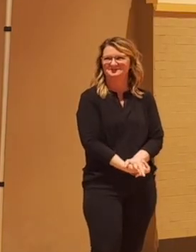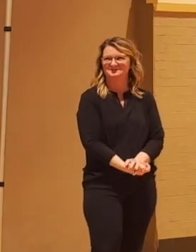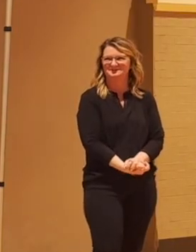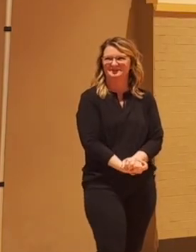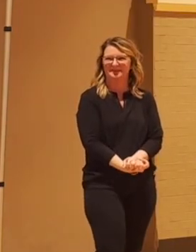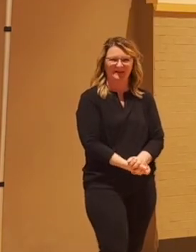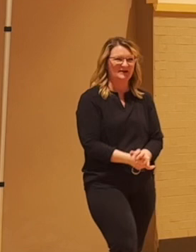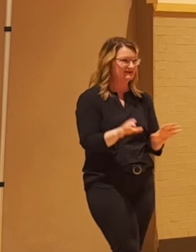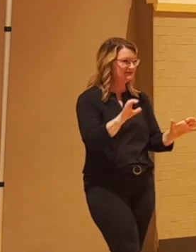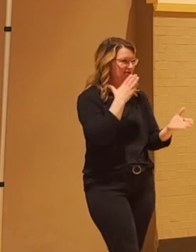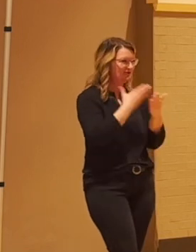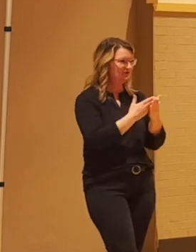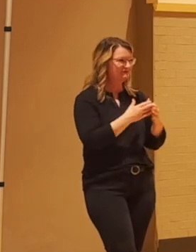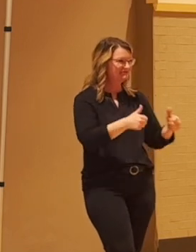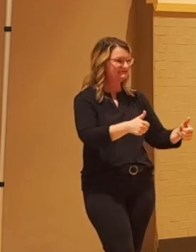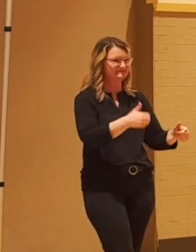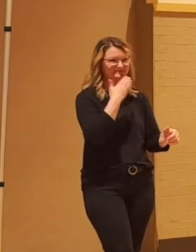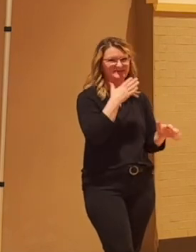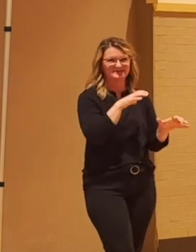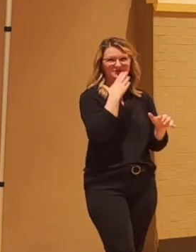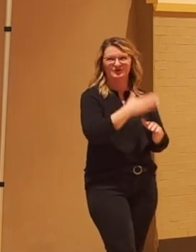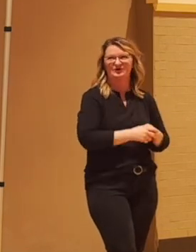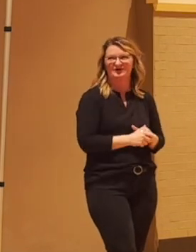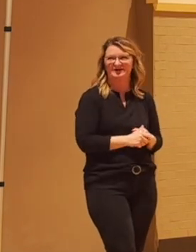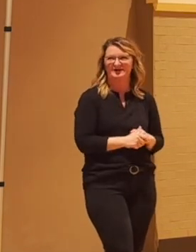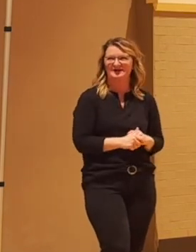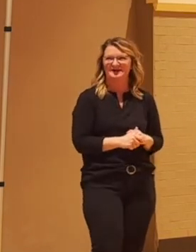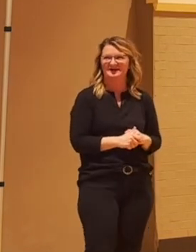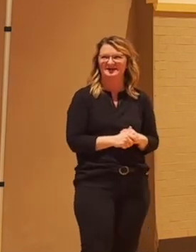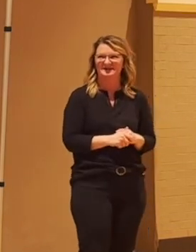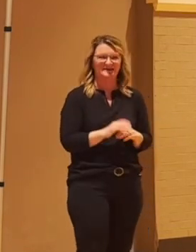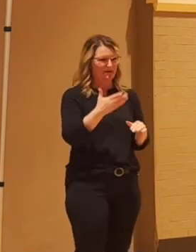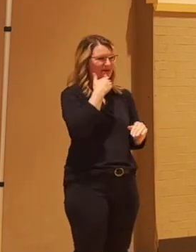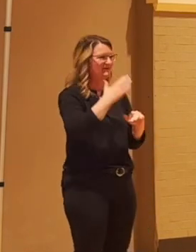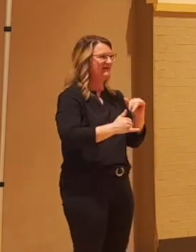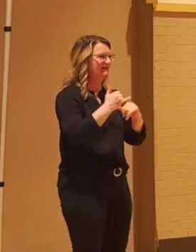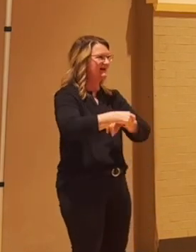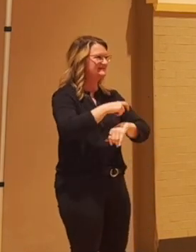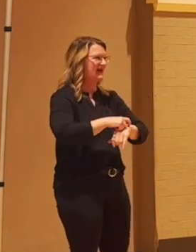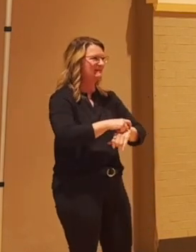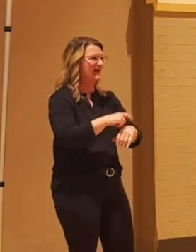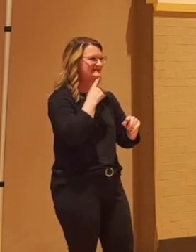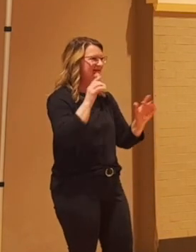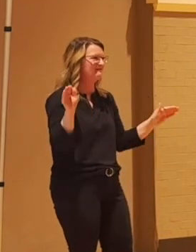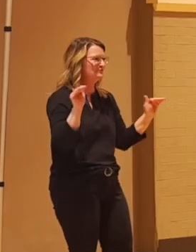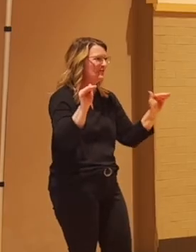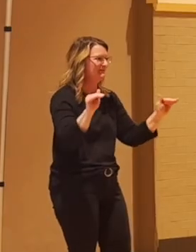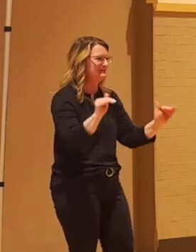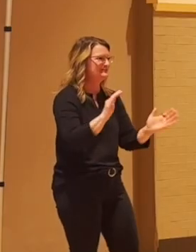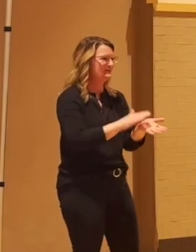Y'all did good. That was good. That was good. That was good. That was better than last time. I didn't have to prompt you to clap, so that was very